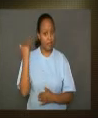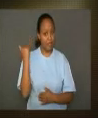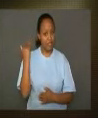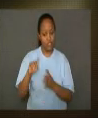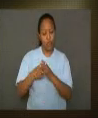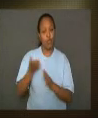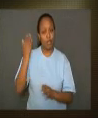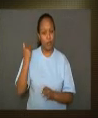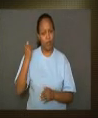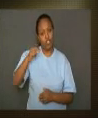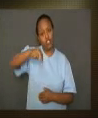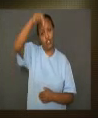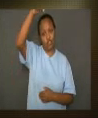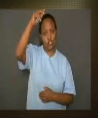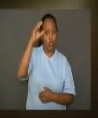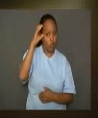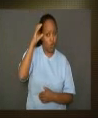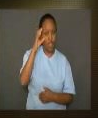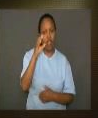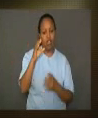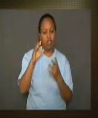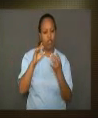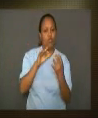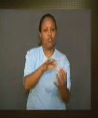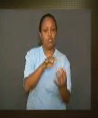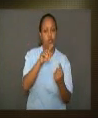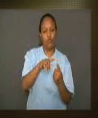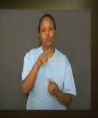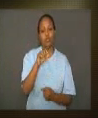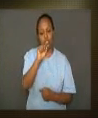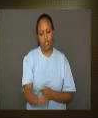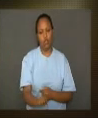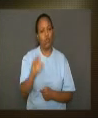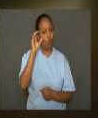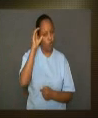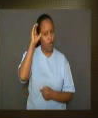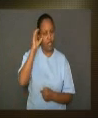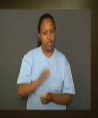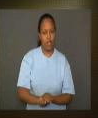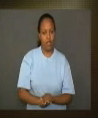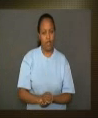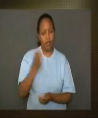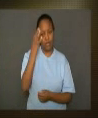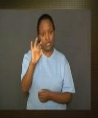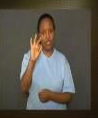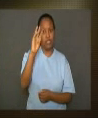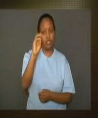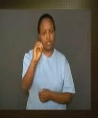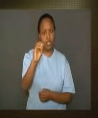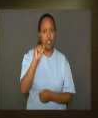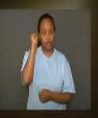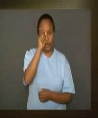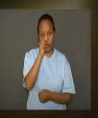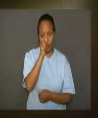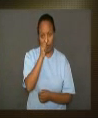began when North Korea invaded South Korea. In 1960,